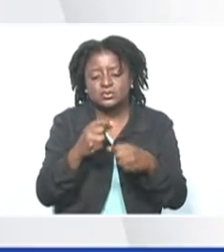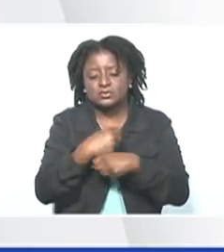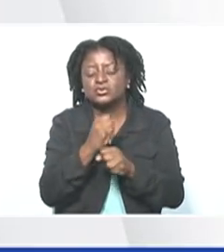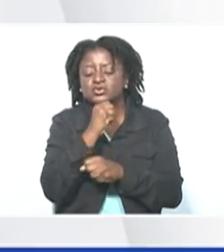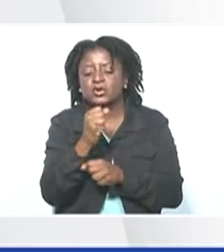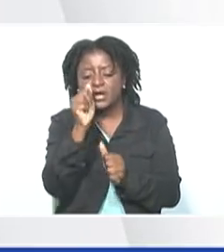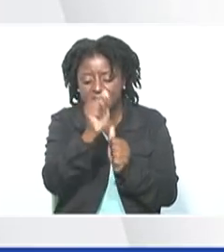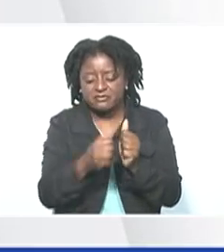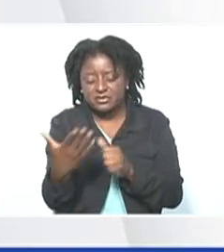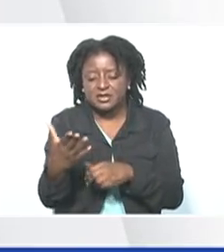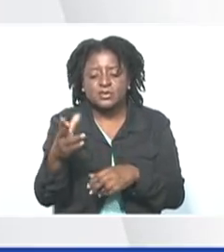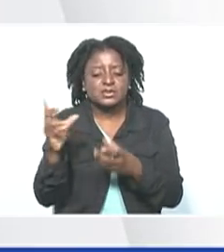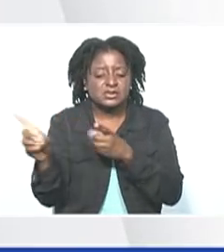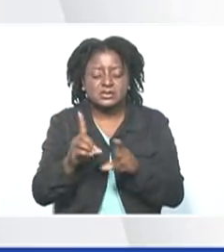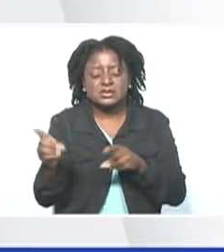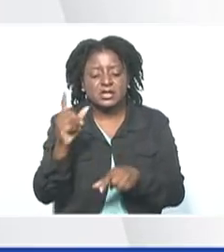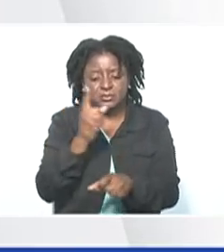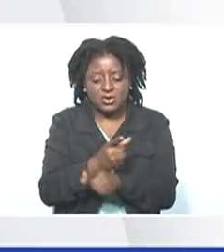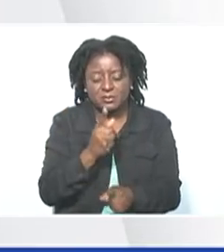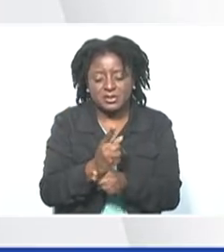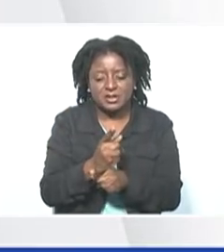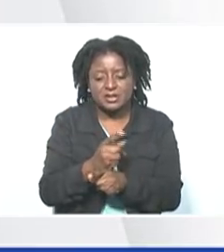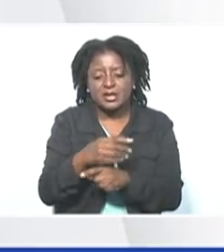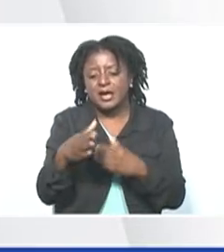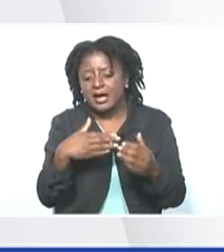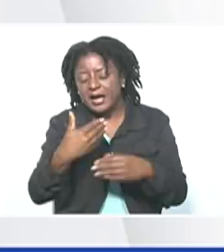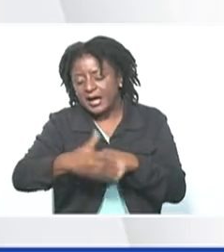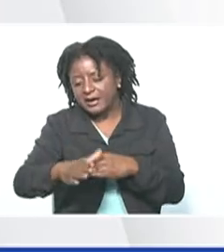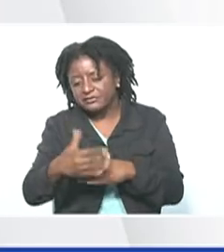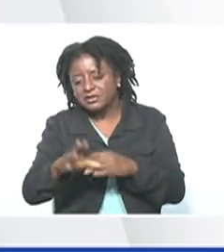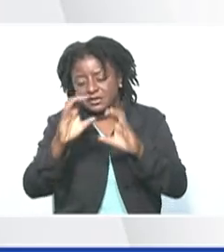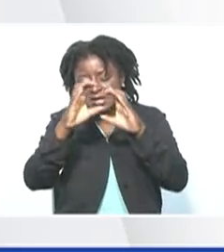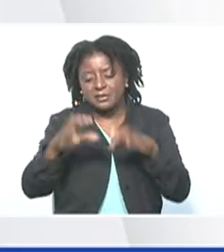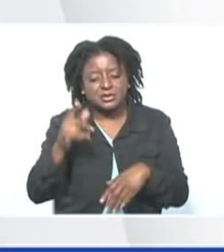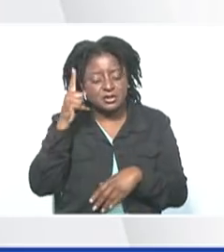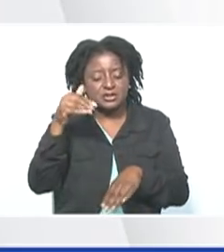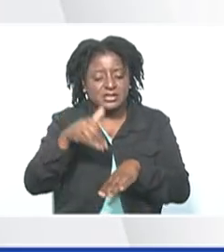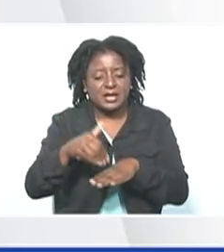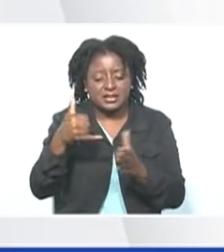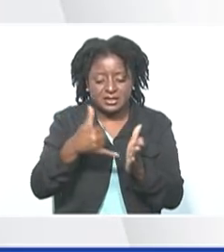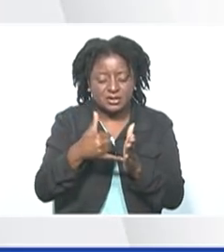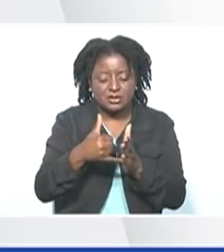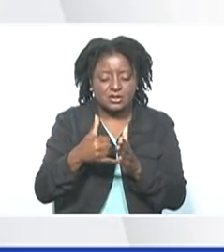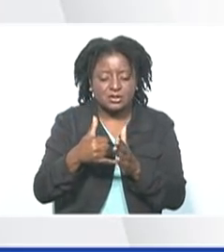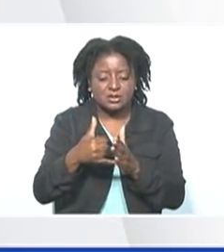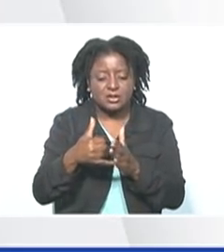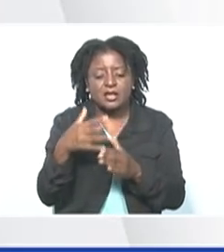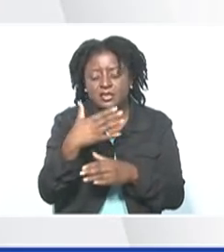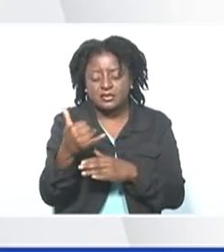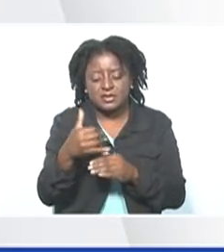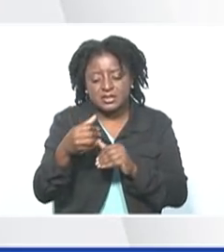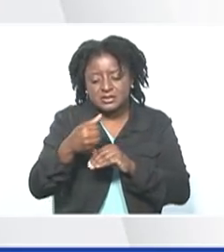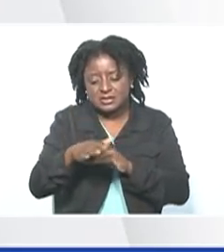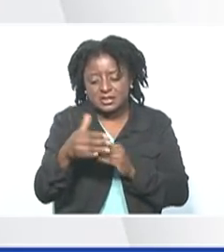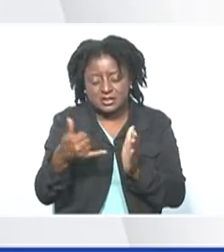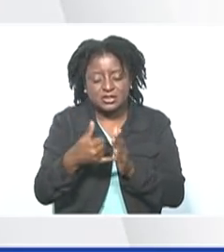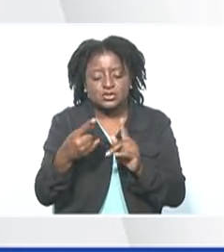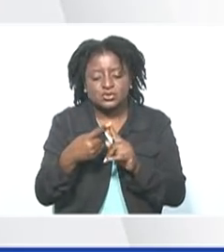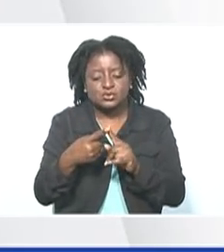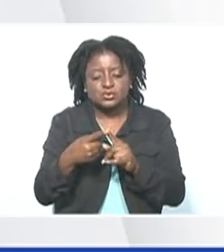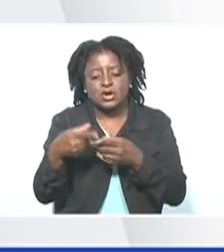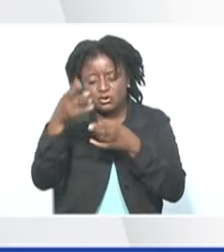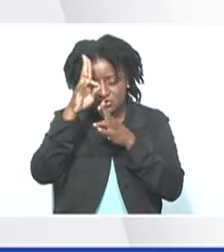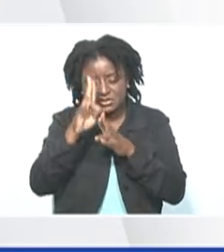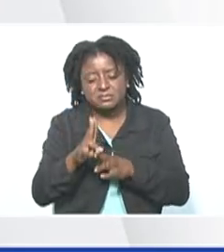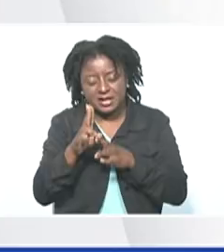that everything was done properly. And then even after Cabinet looked at it, we sent it to a